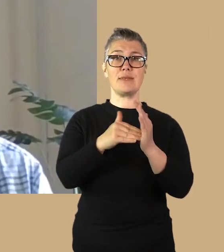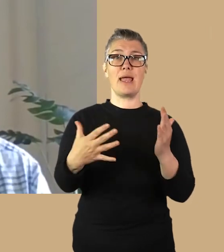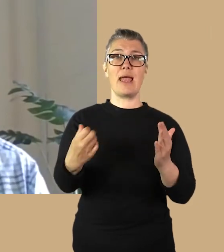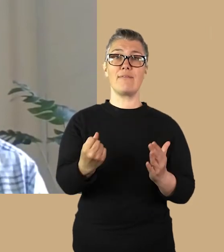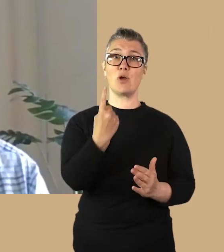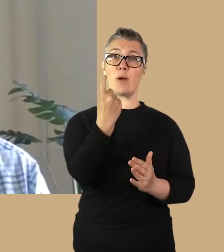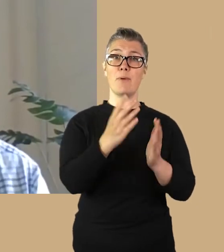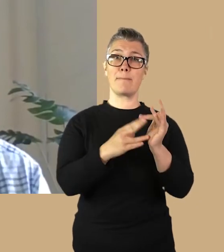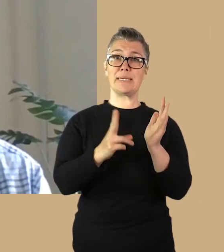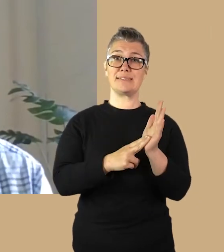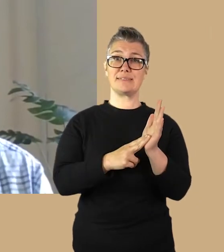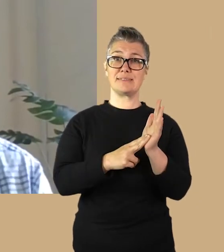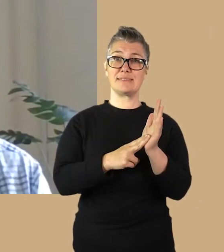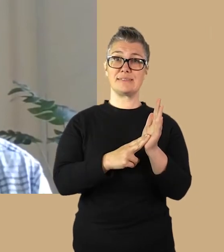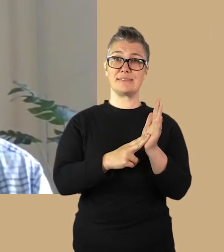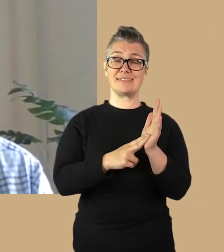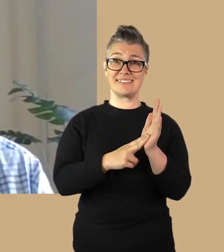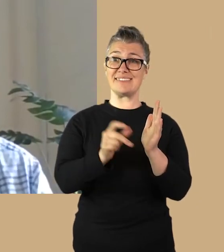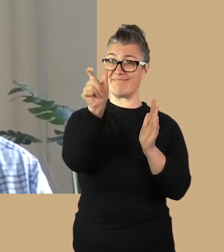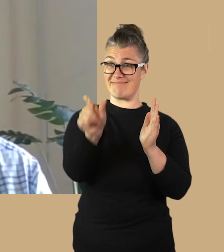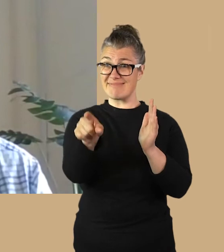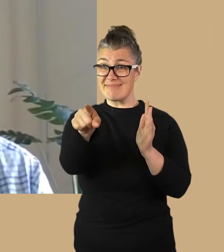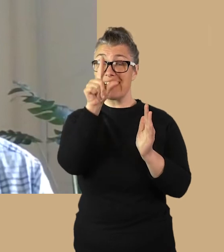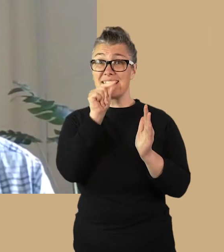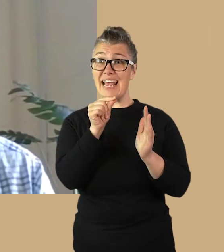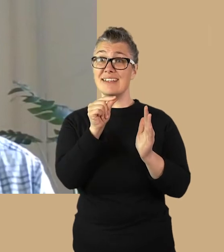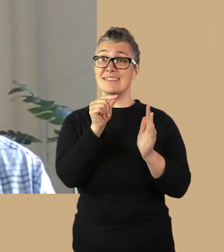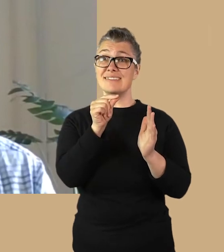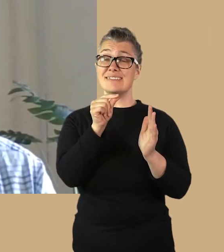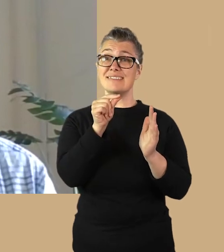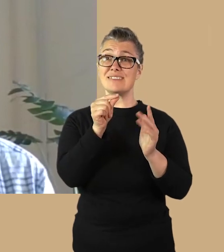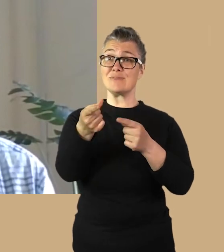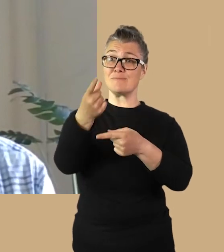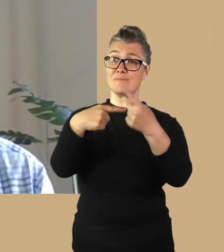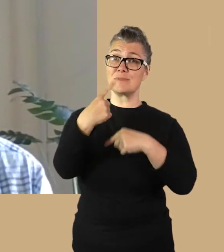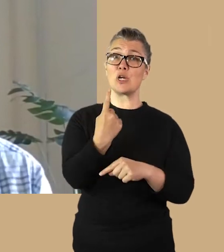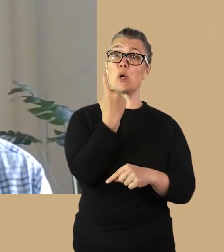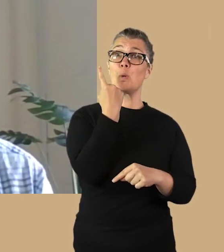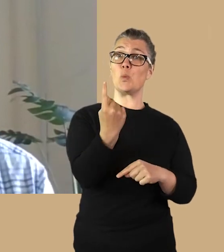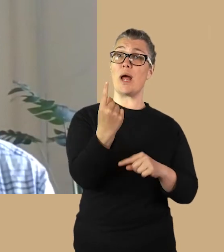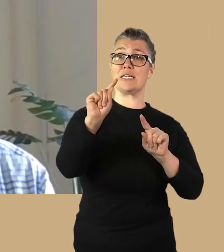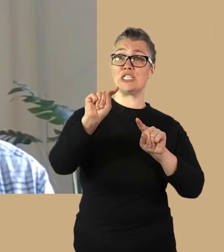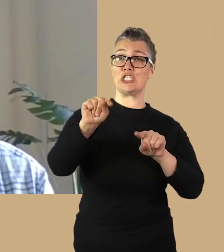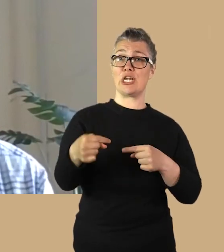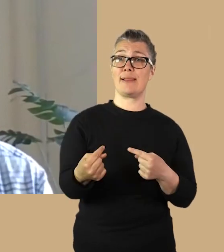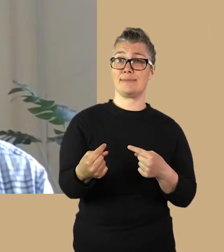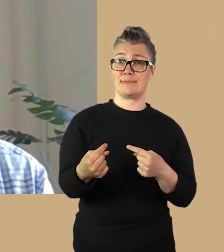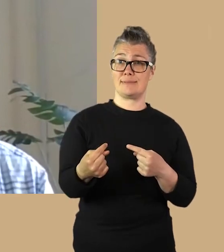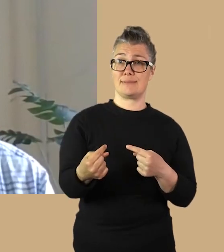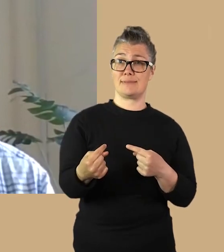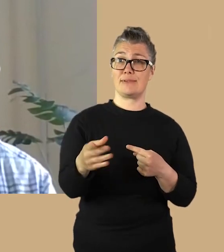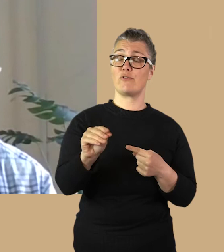Now we have one more minute. Hitika, if I can come back to you, can you give me one